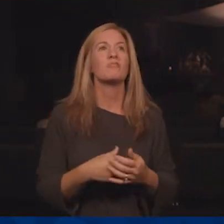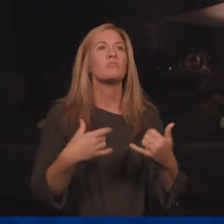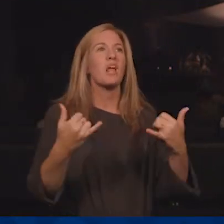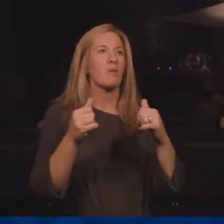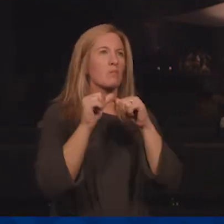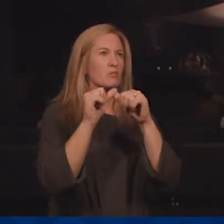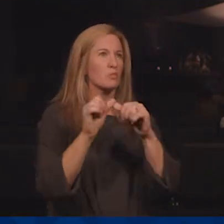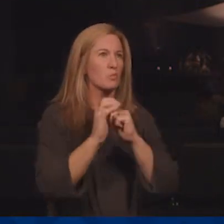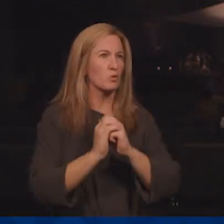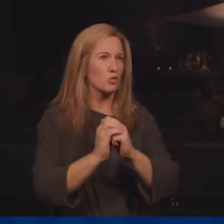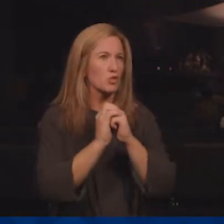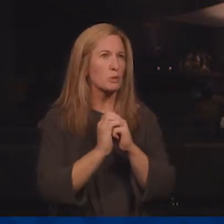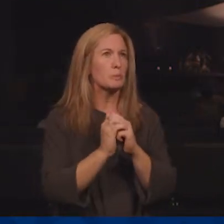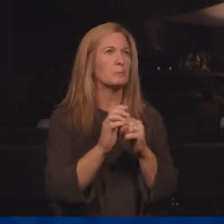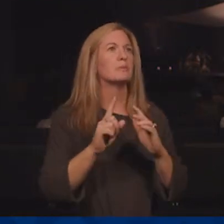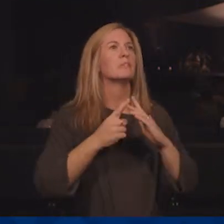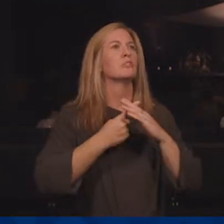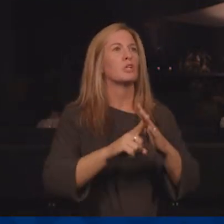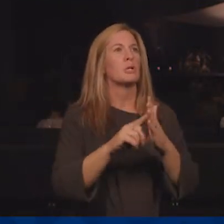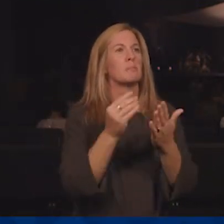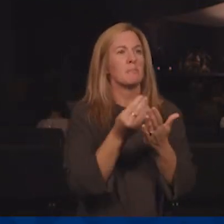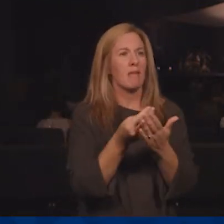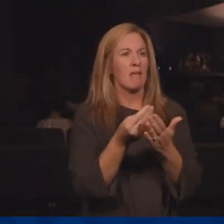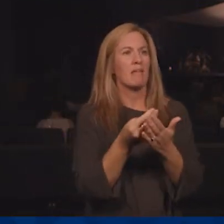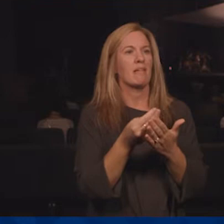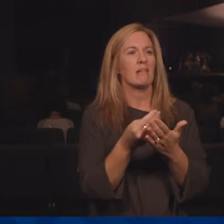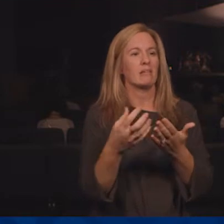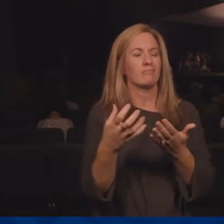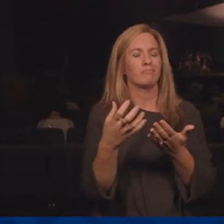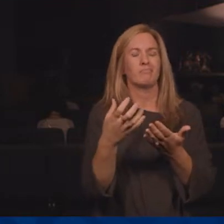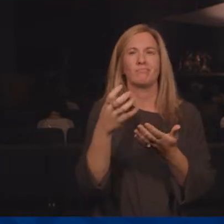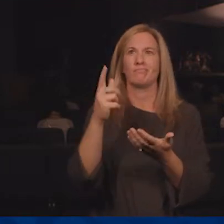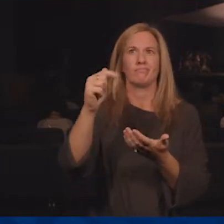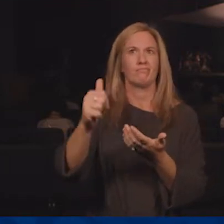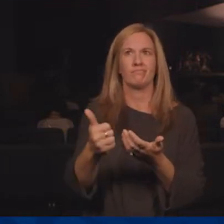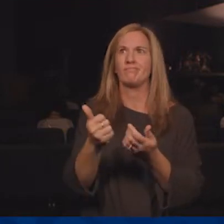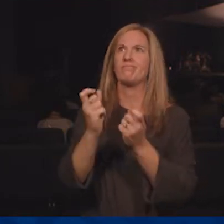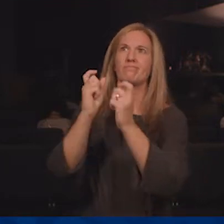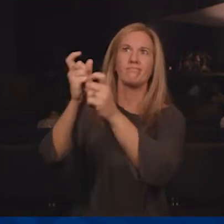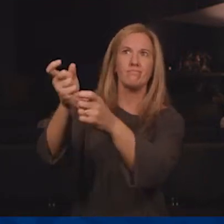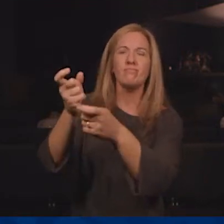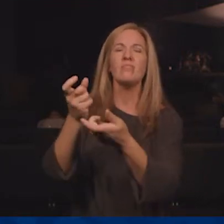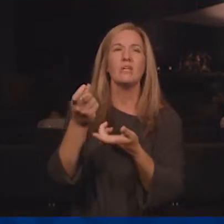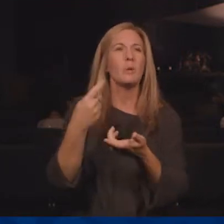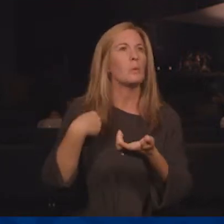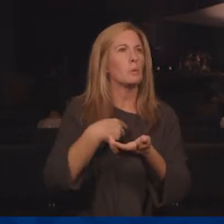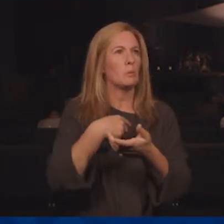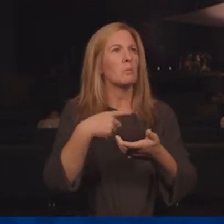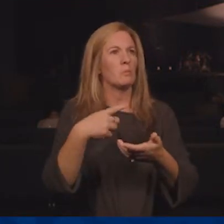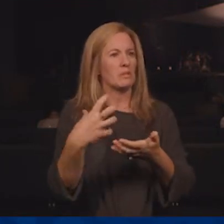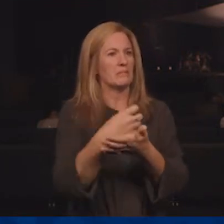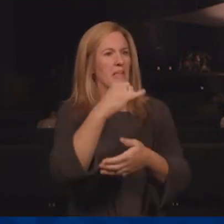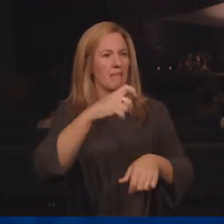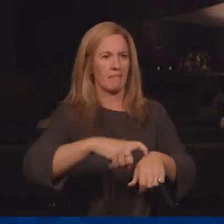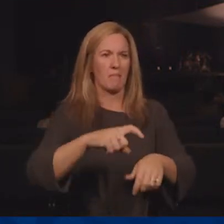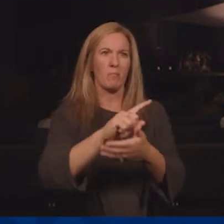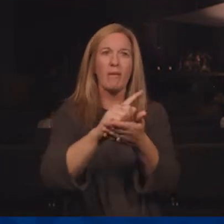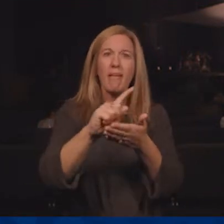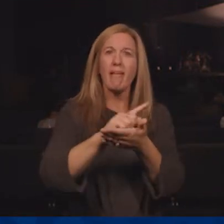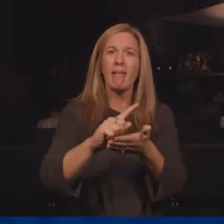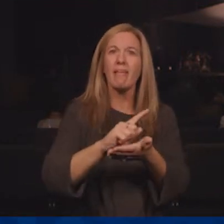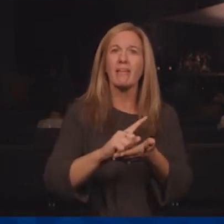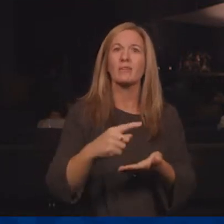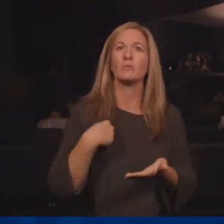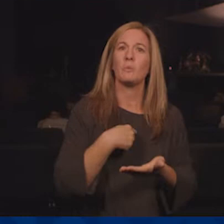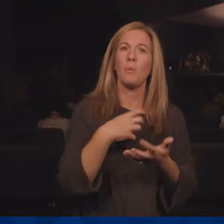as we transition into the giving of our tithes and our offerings, which is something that we make space for each and every week, because we want to worship God